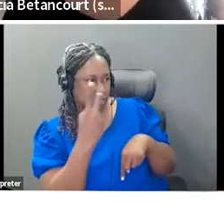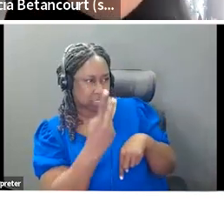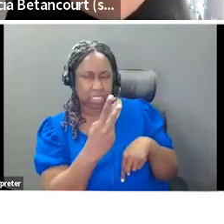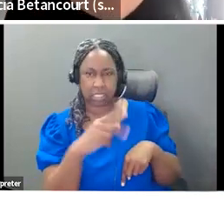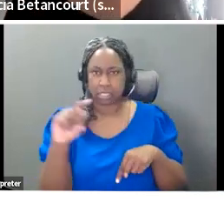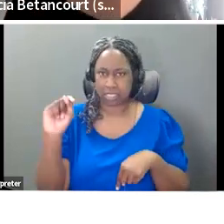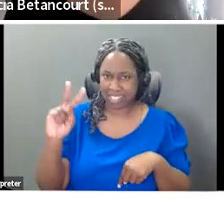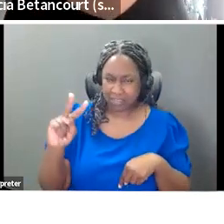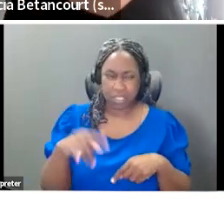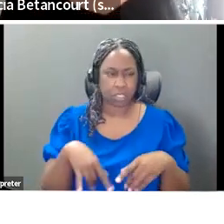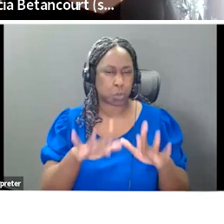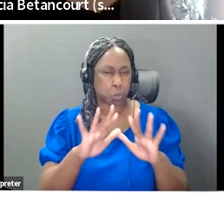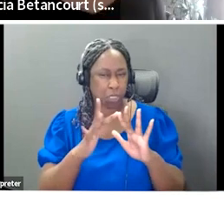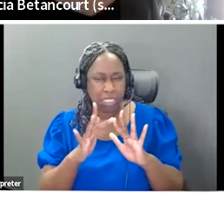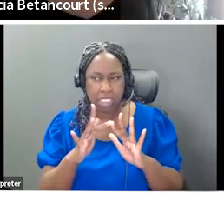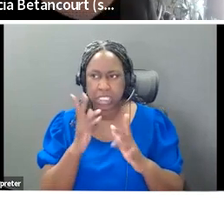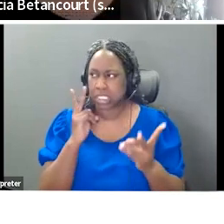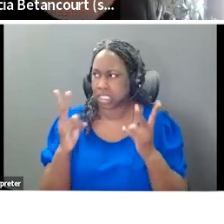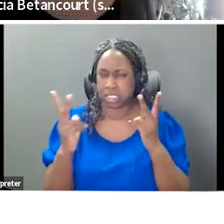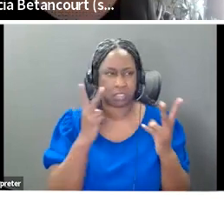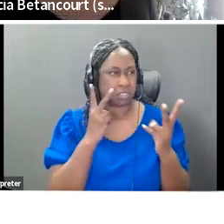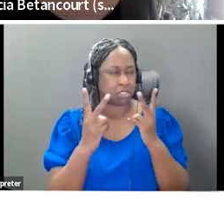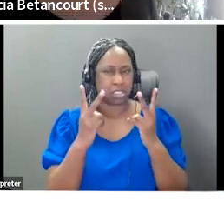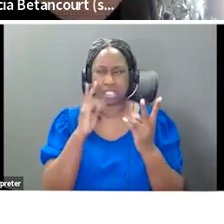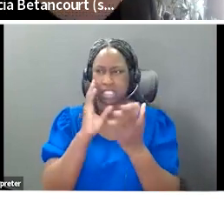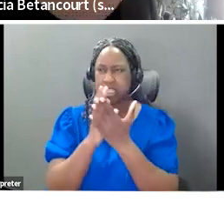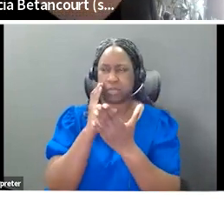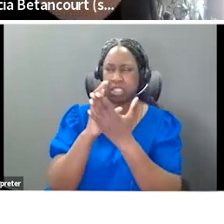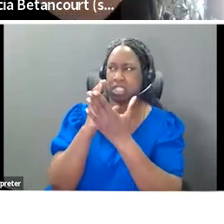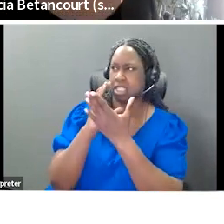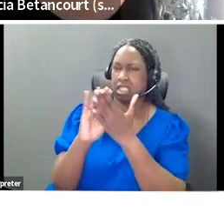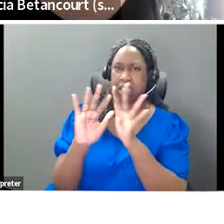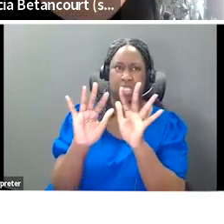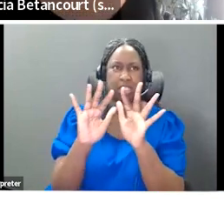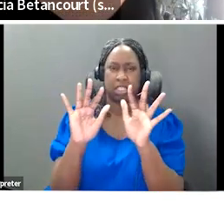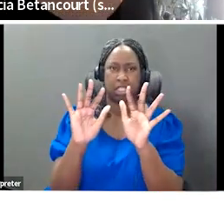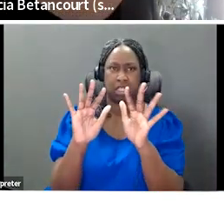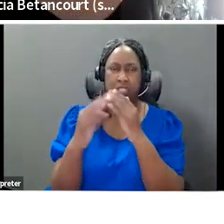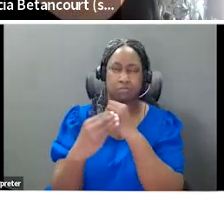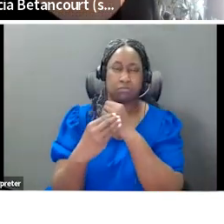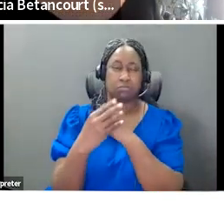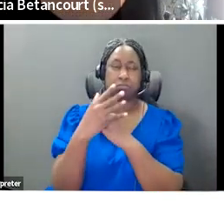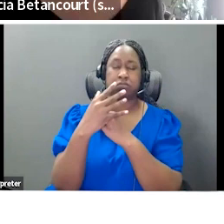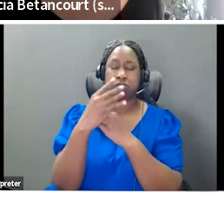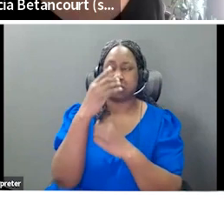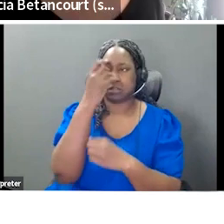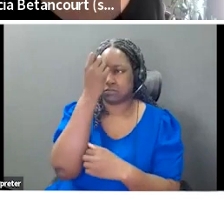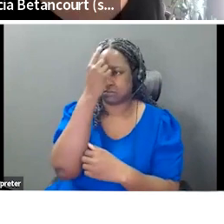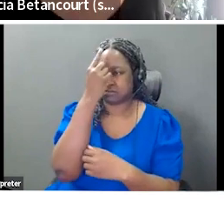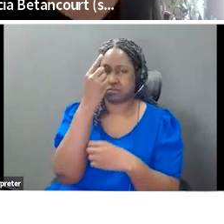on every website we use. And all of those images together shape our perceptions and shape how we